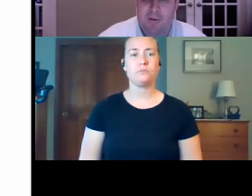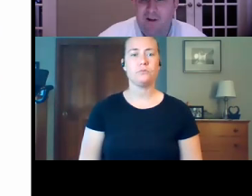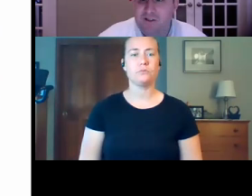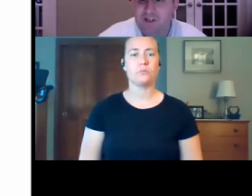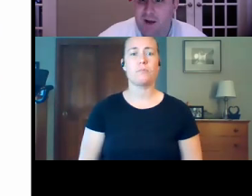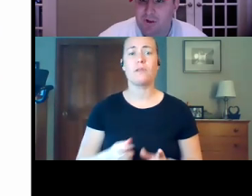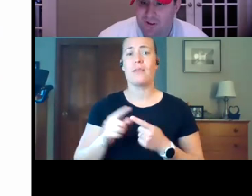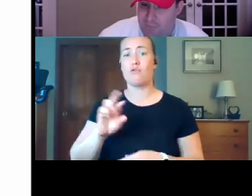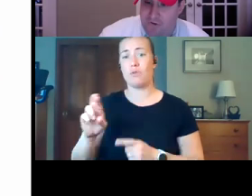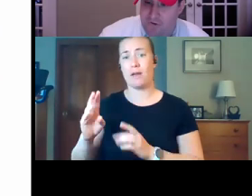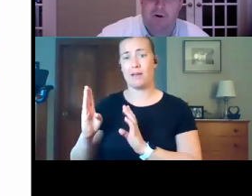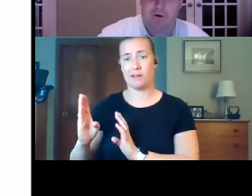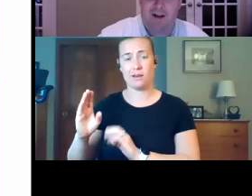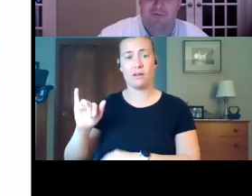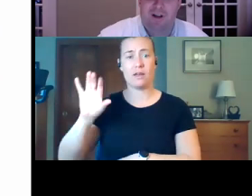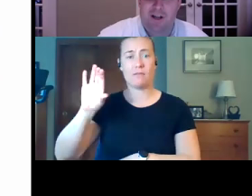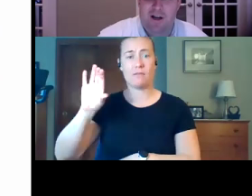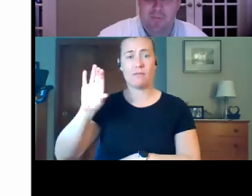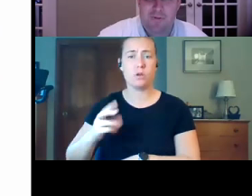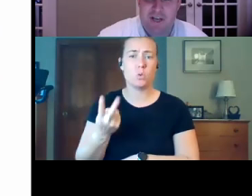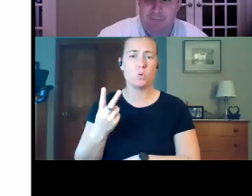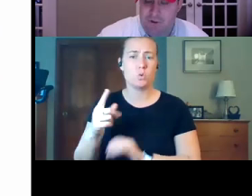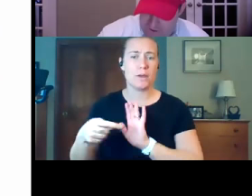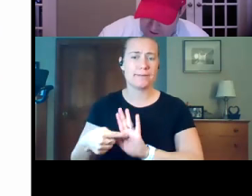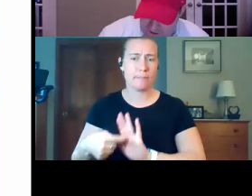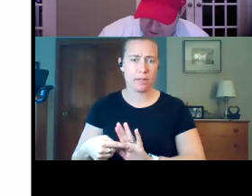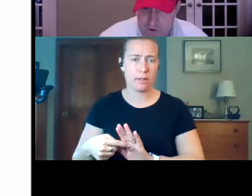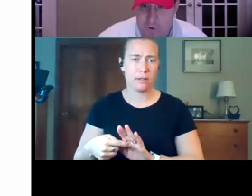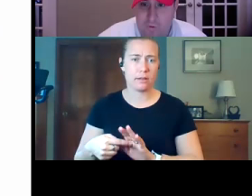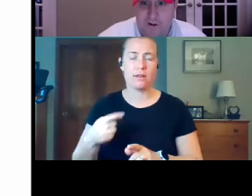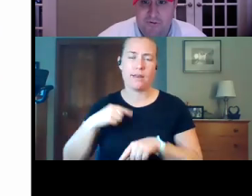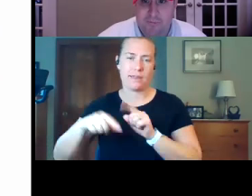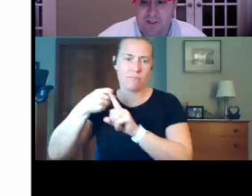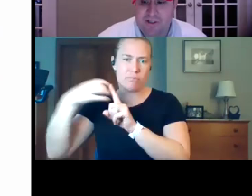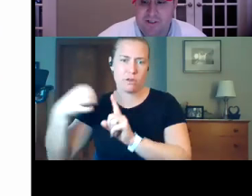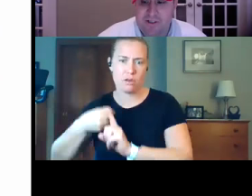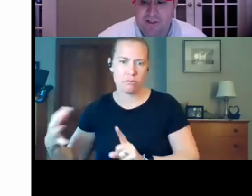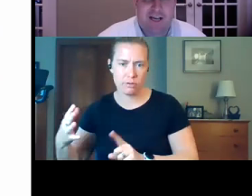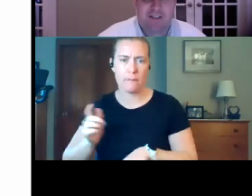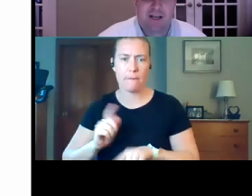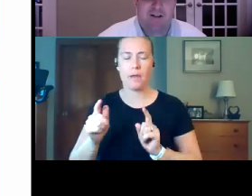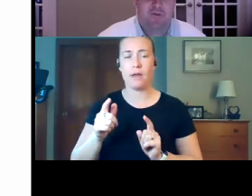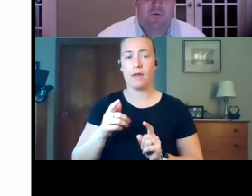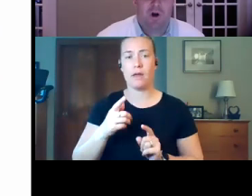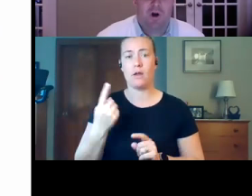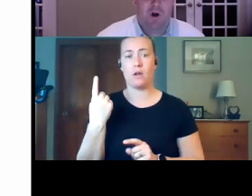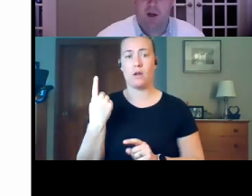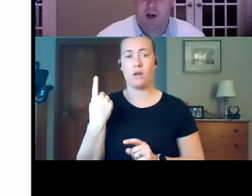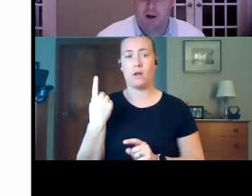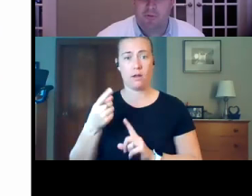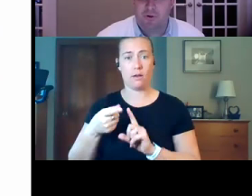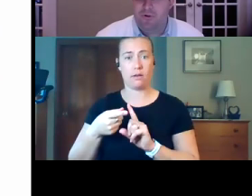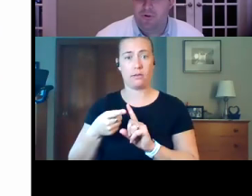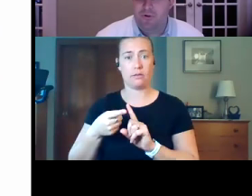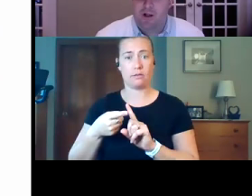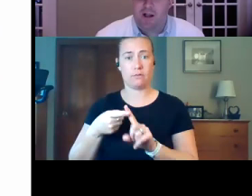on the right, you just see a couple examples that I don't have time to delve into, but one is from Lisa Maya Jackson and colleagues' work